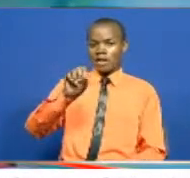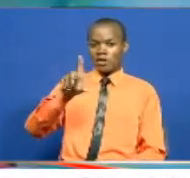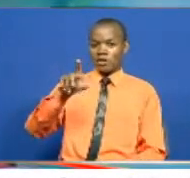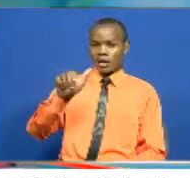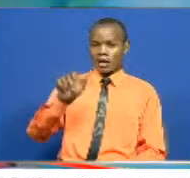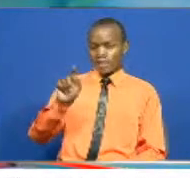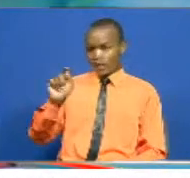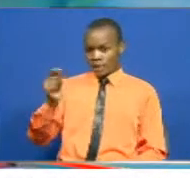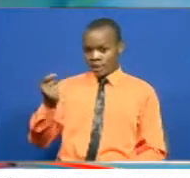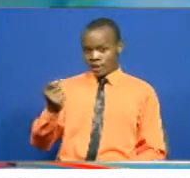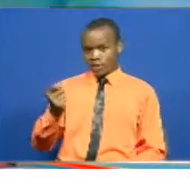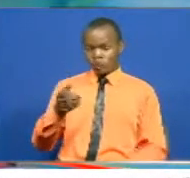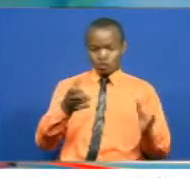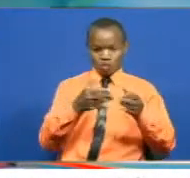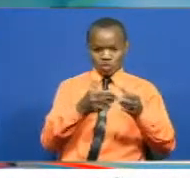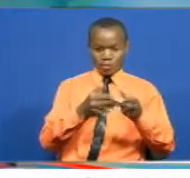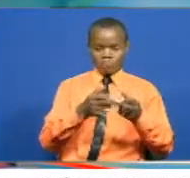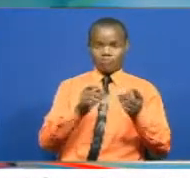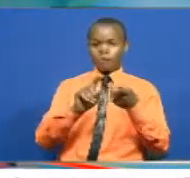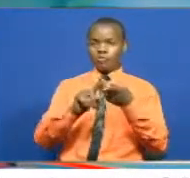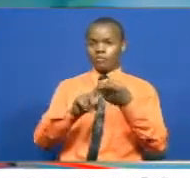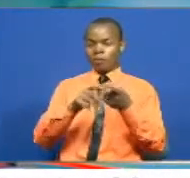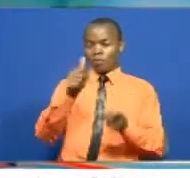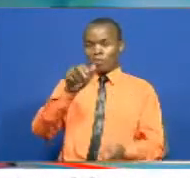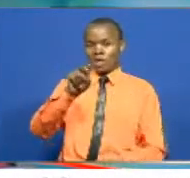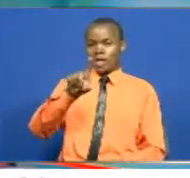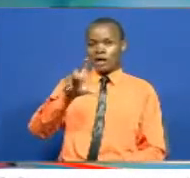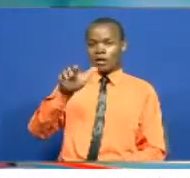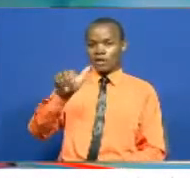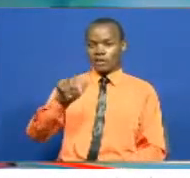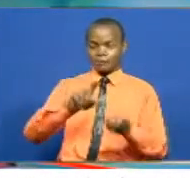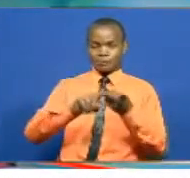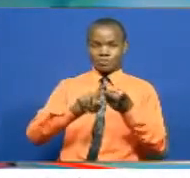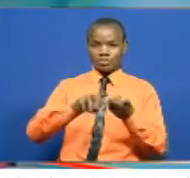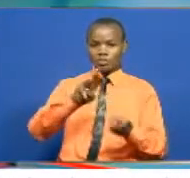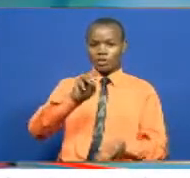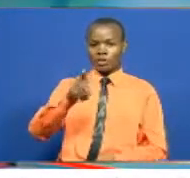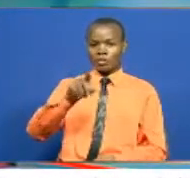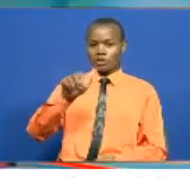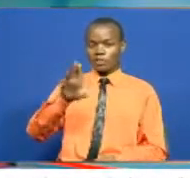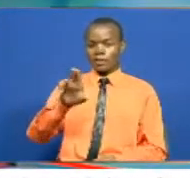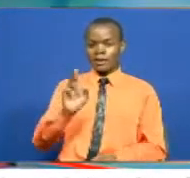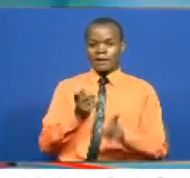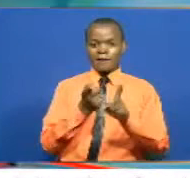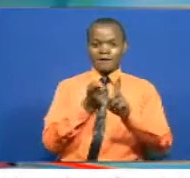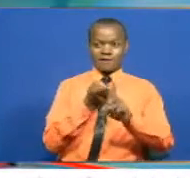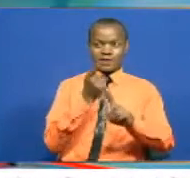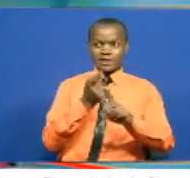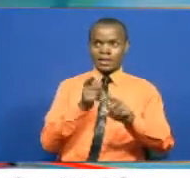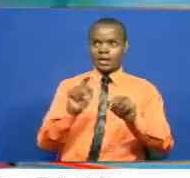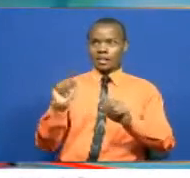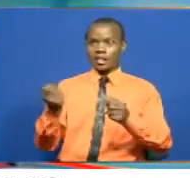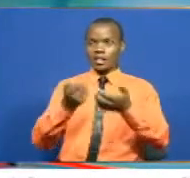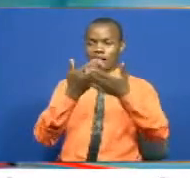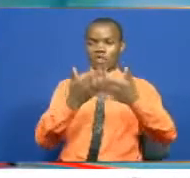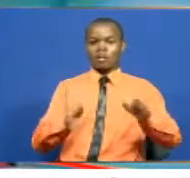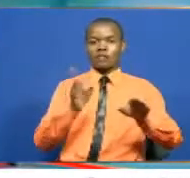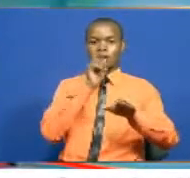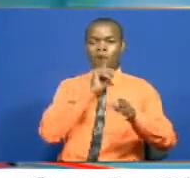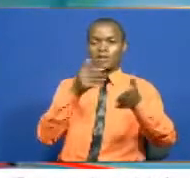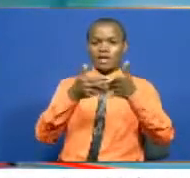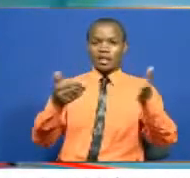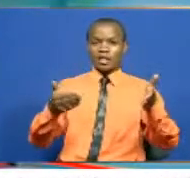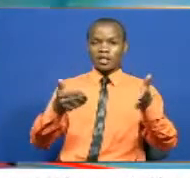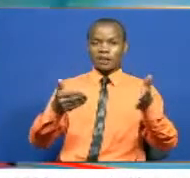Angola, Senegal, and Mozambique. And from the first round of matches, Kenya, they lost 92-54 to Senegal,